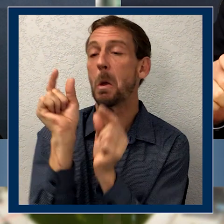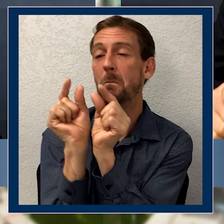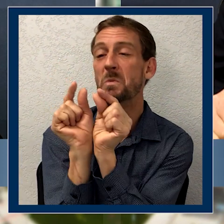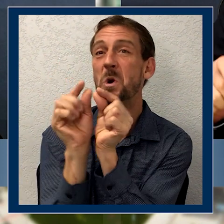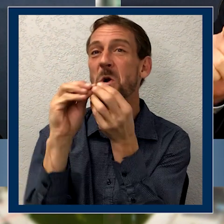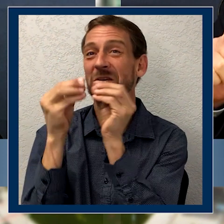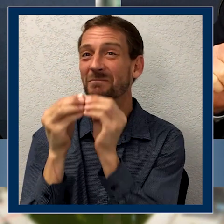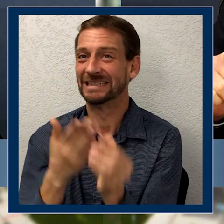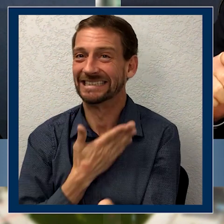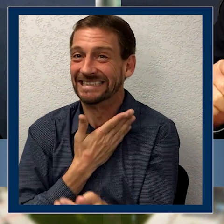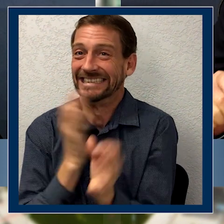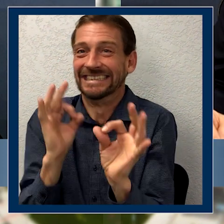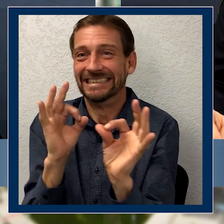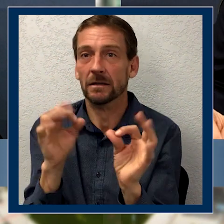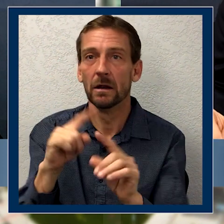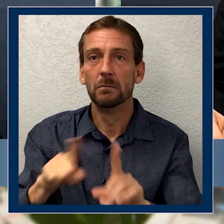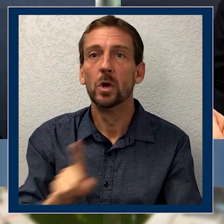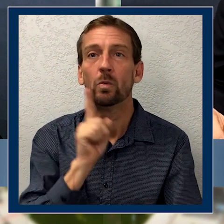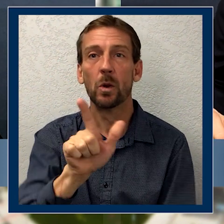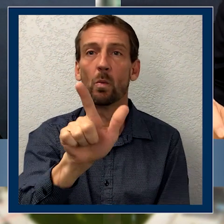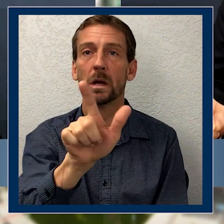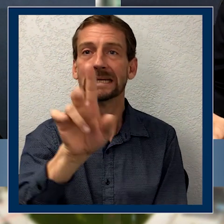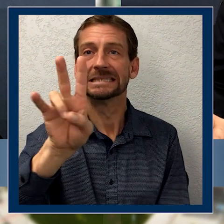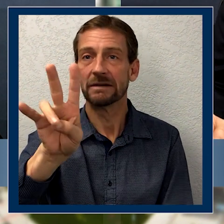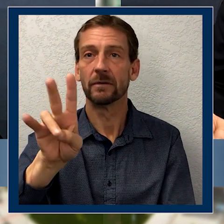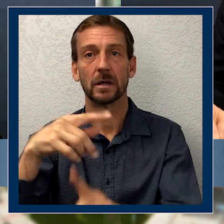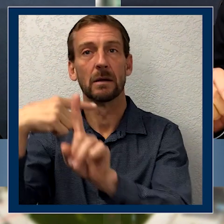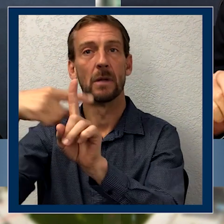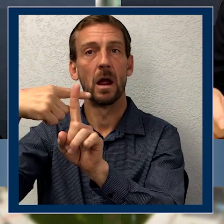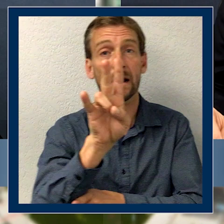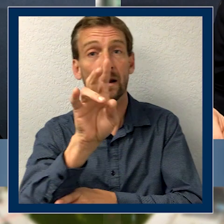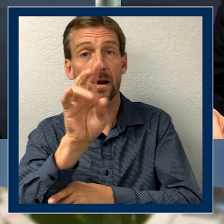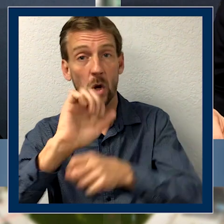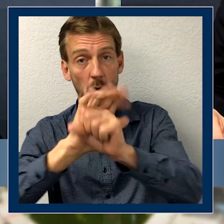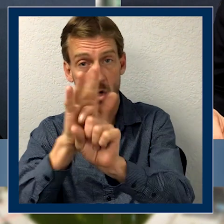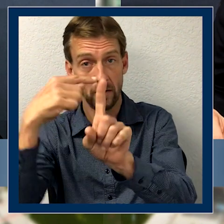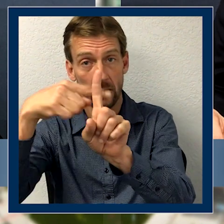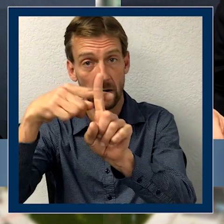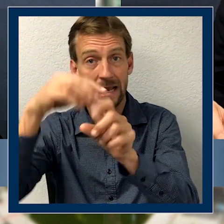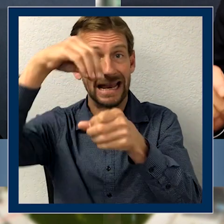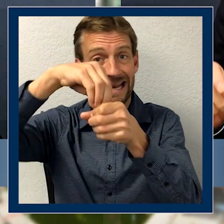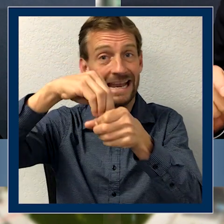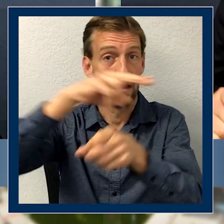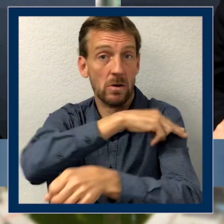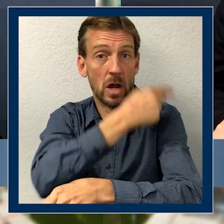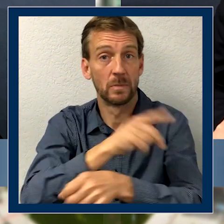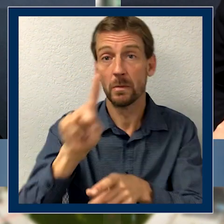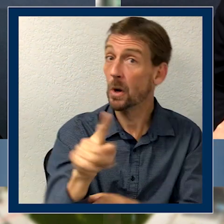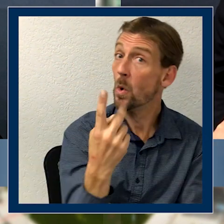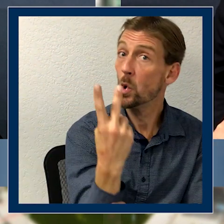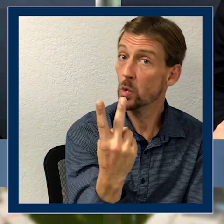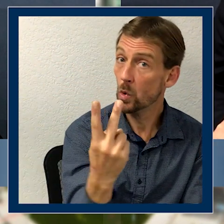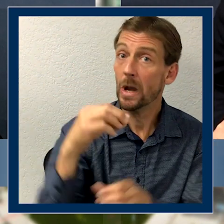really, really happy, is we only have 27 COVID-positive patients that are in-house right now. Only 2 of them